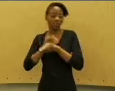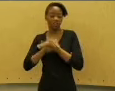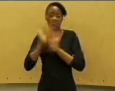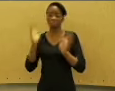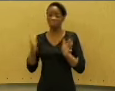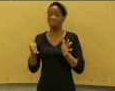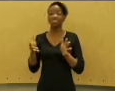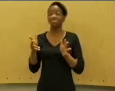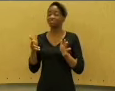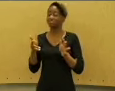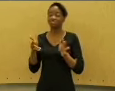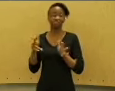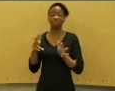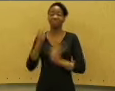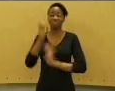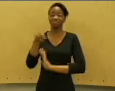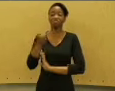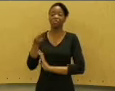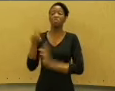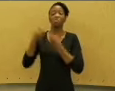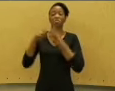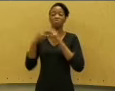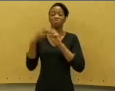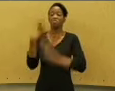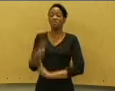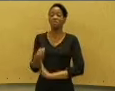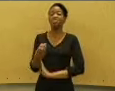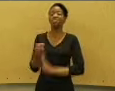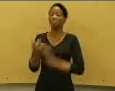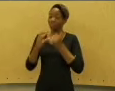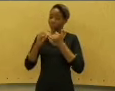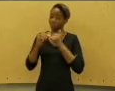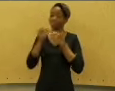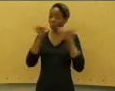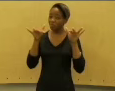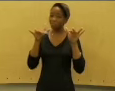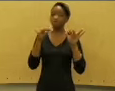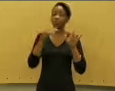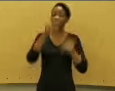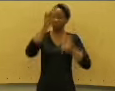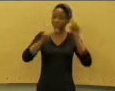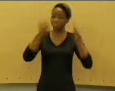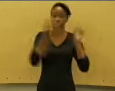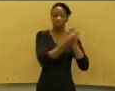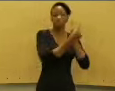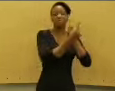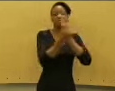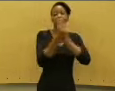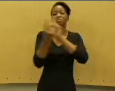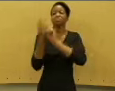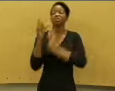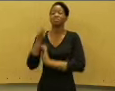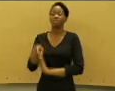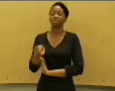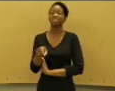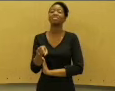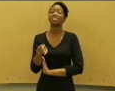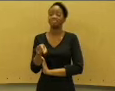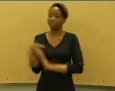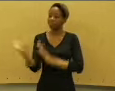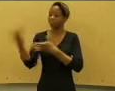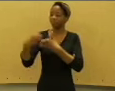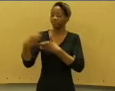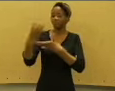there's a problem. You know, so start having the conversation and be inclusive. It needs you to be